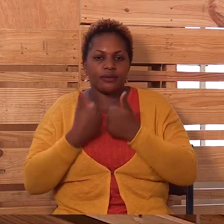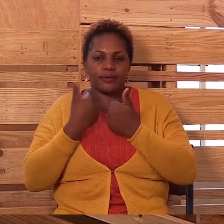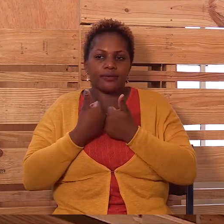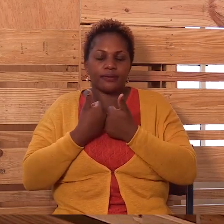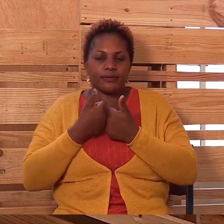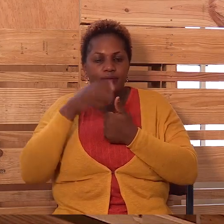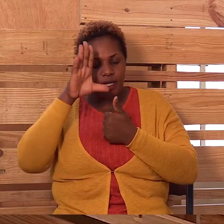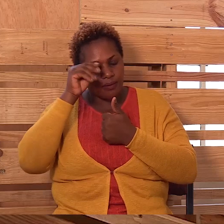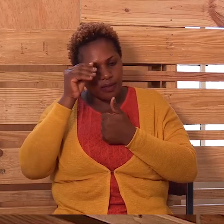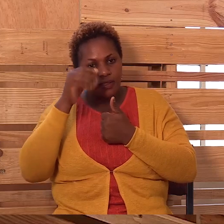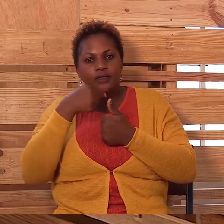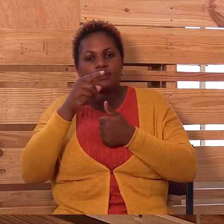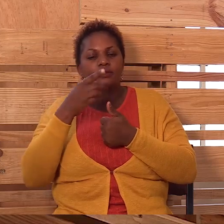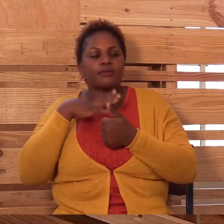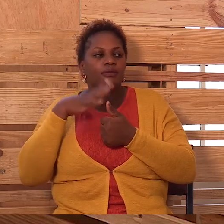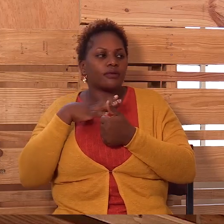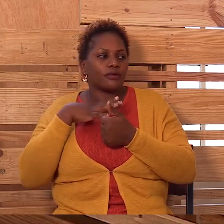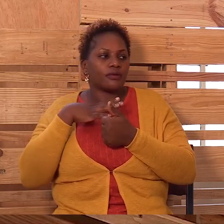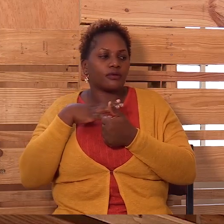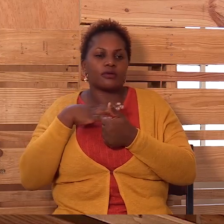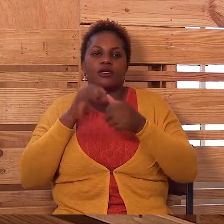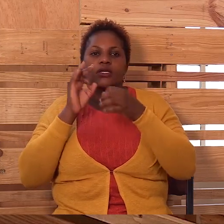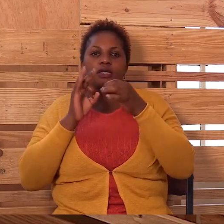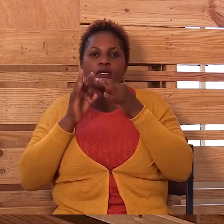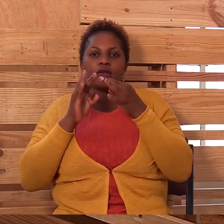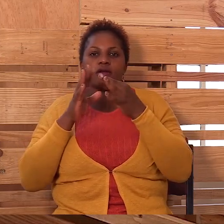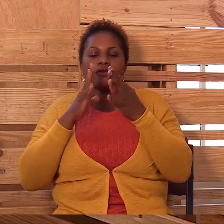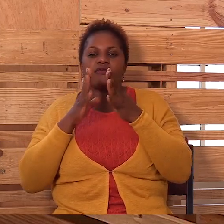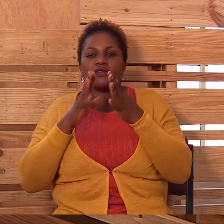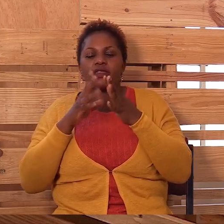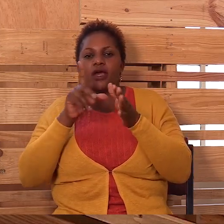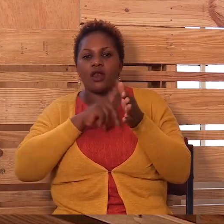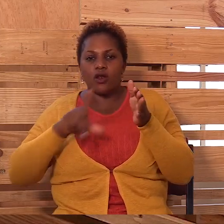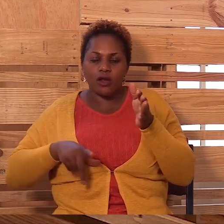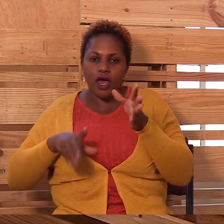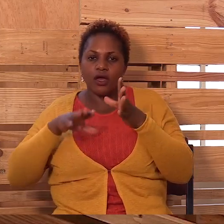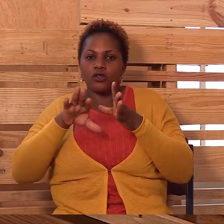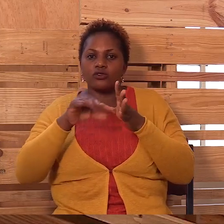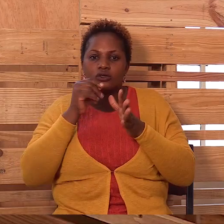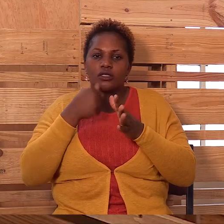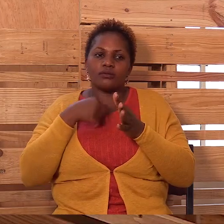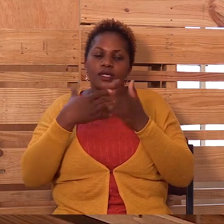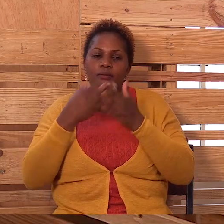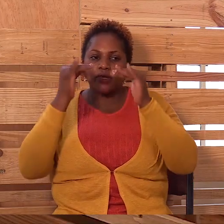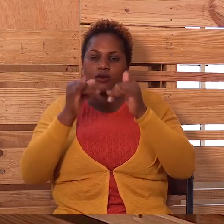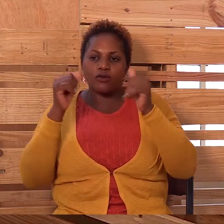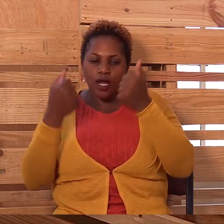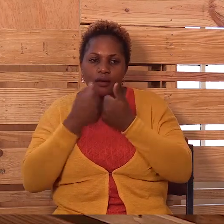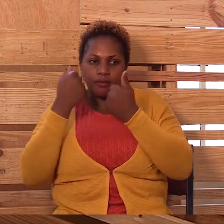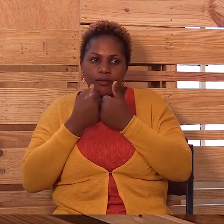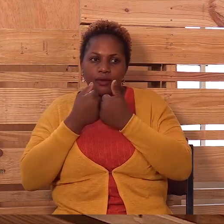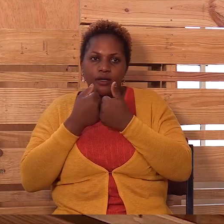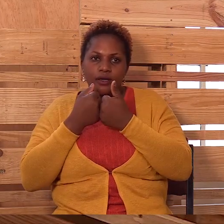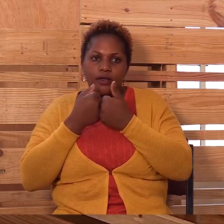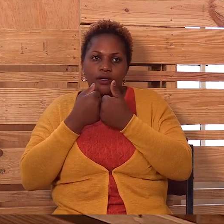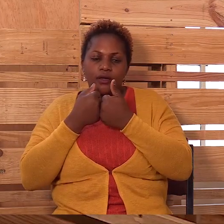something will happen. Moses said to the people of the land, if indeed the Lord has chosen me as a leader, something new is going